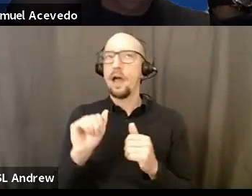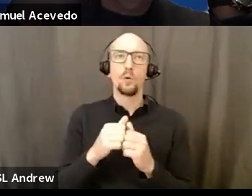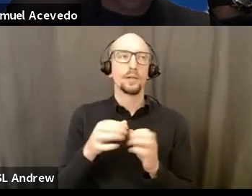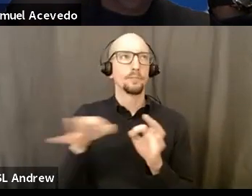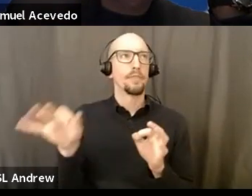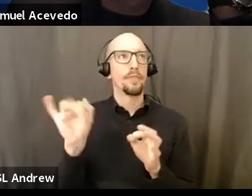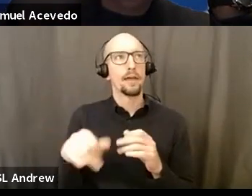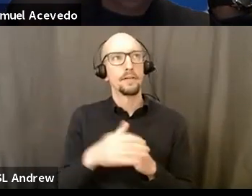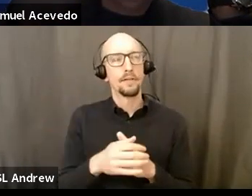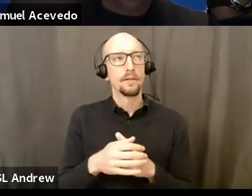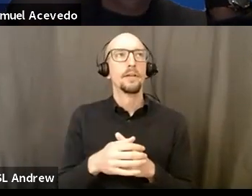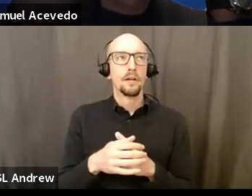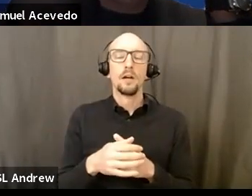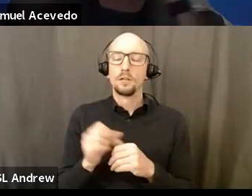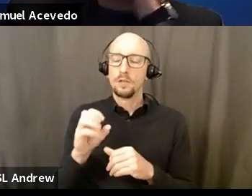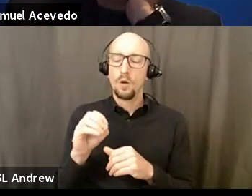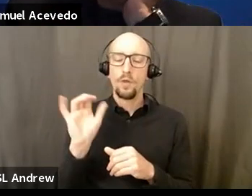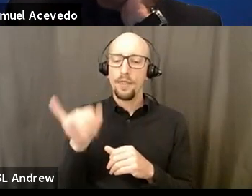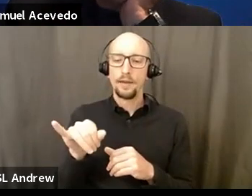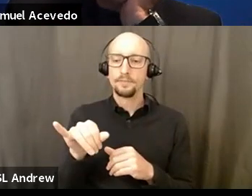say, but that is,